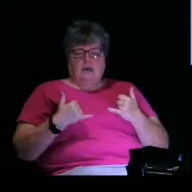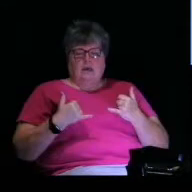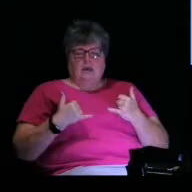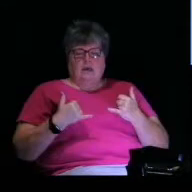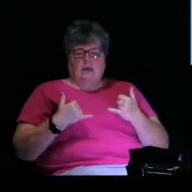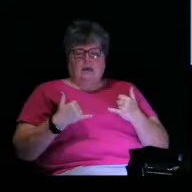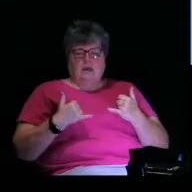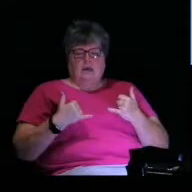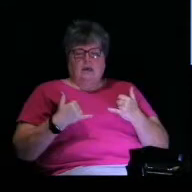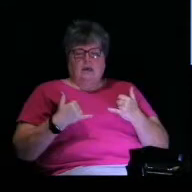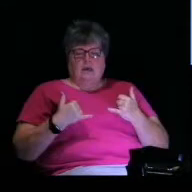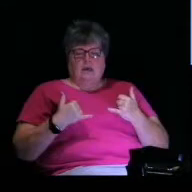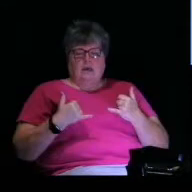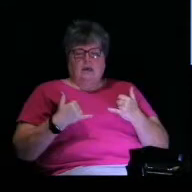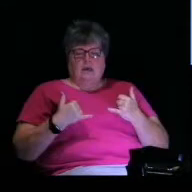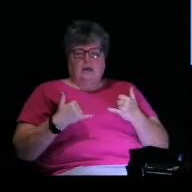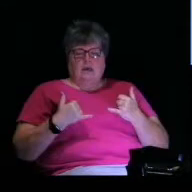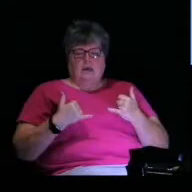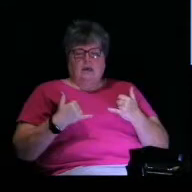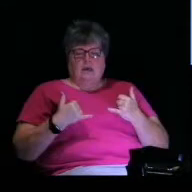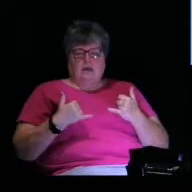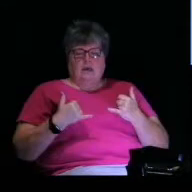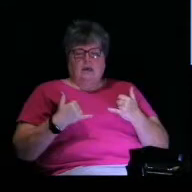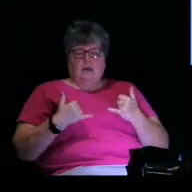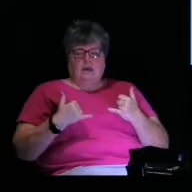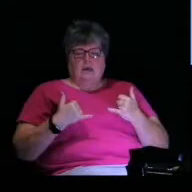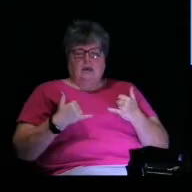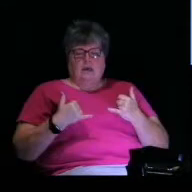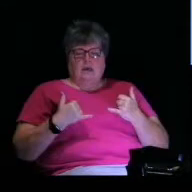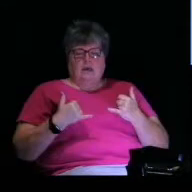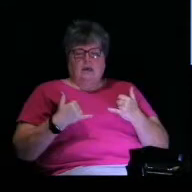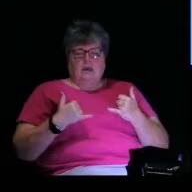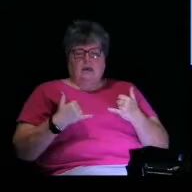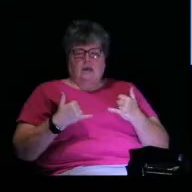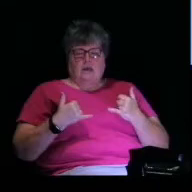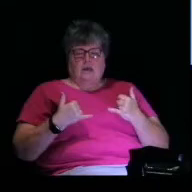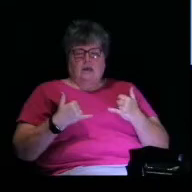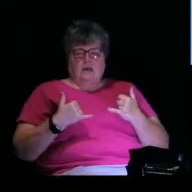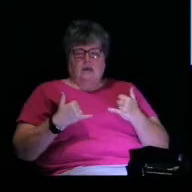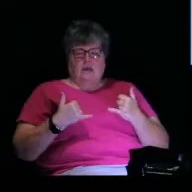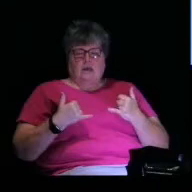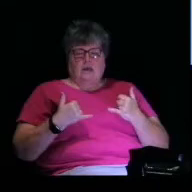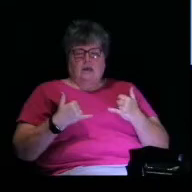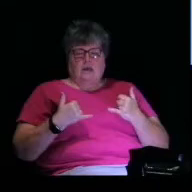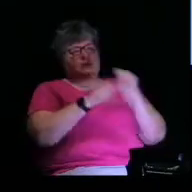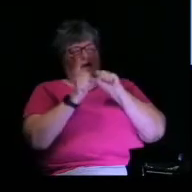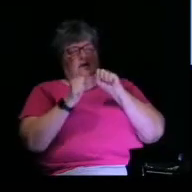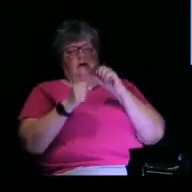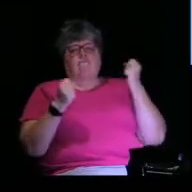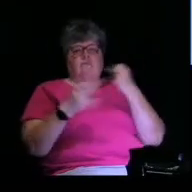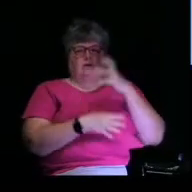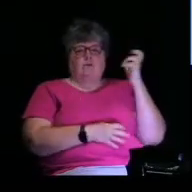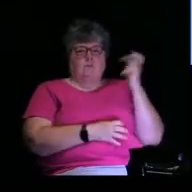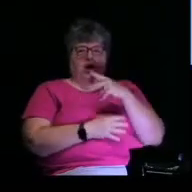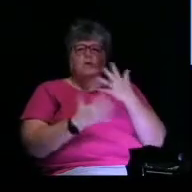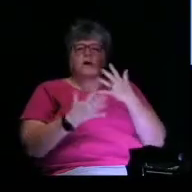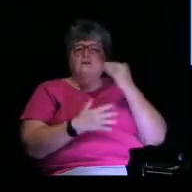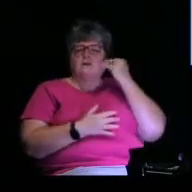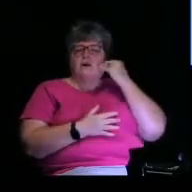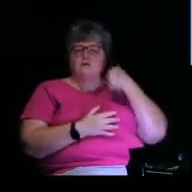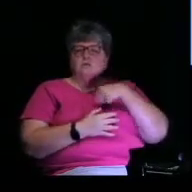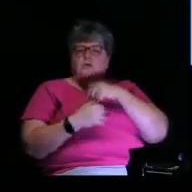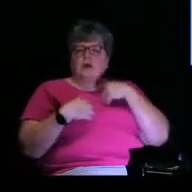Have no fear of them, nor be troubled. And some of us are troubled, and we need to take that fear back. What do we know? What is the knowledge we have to